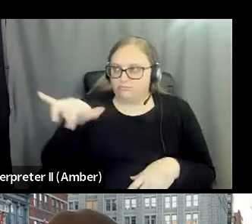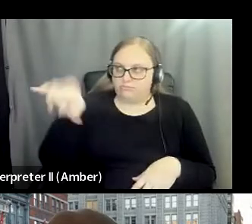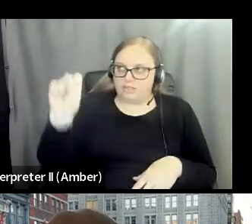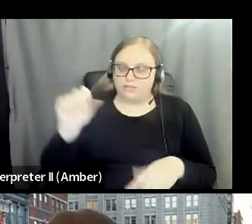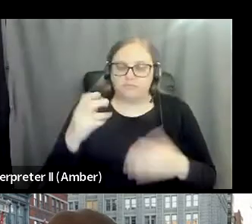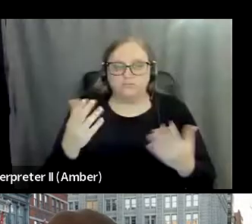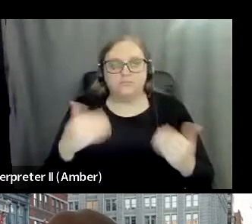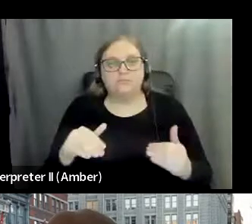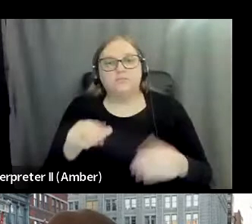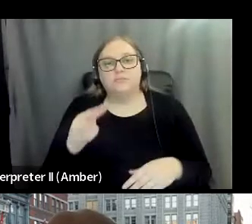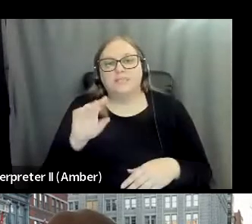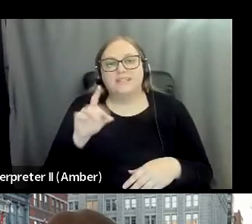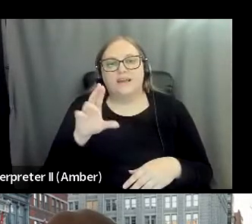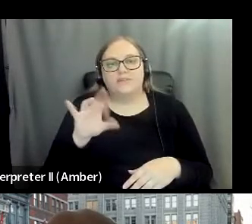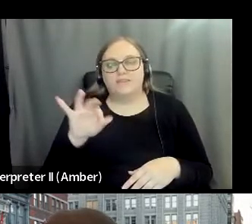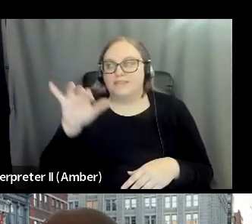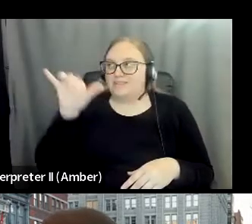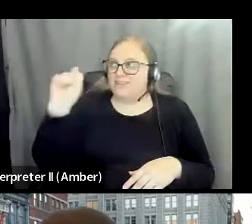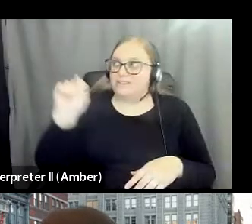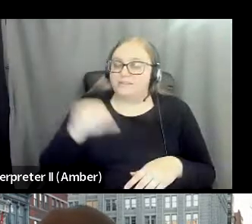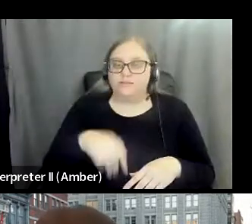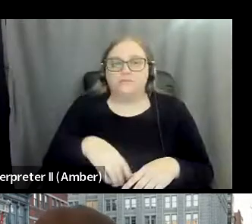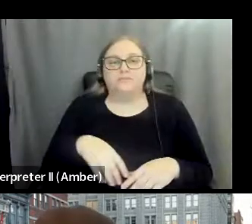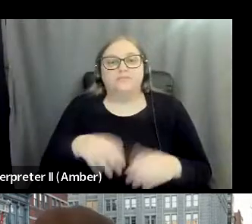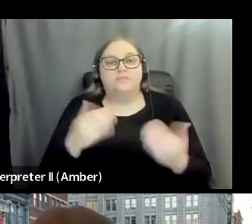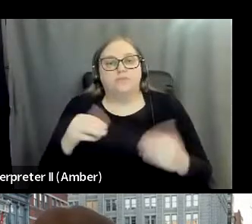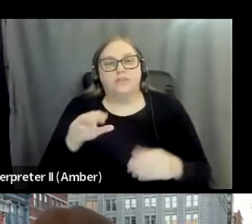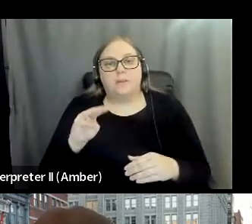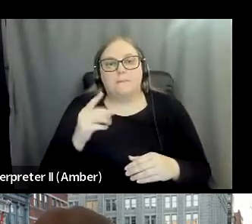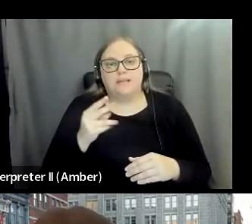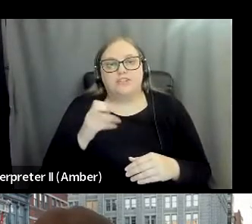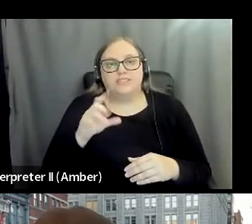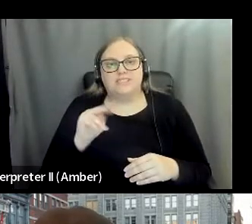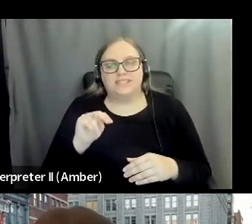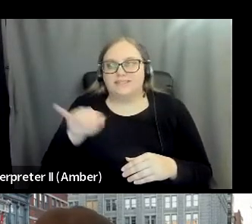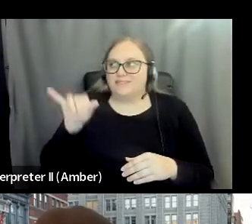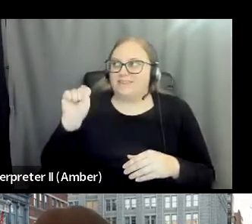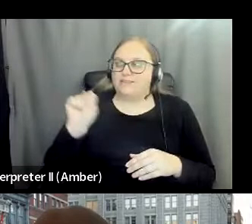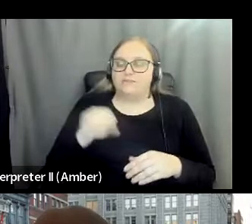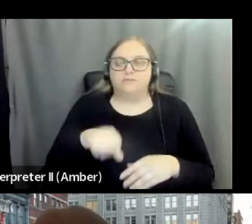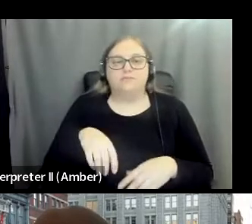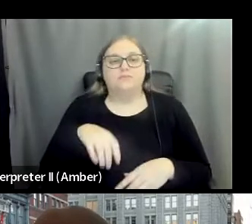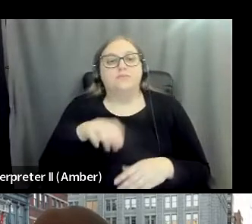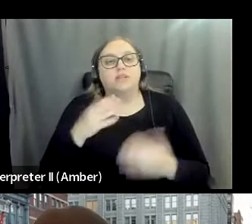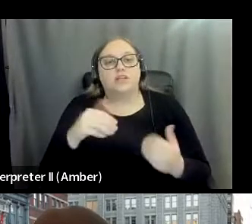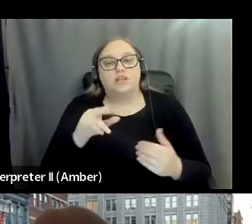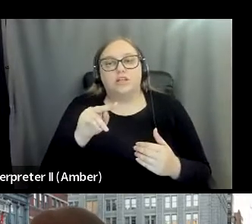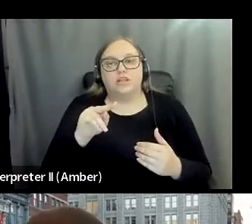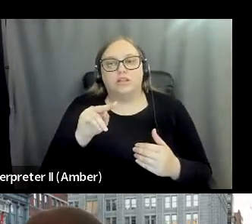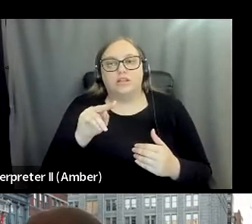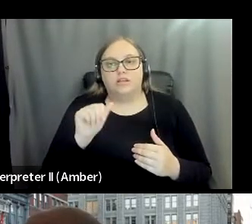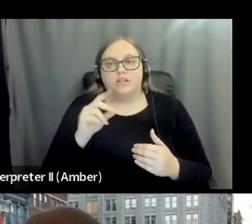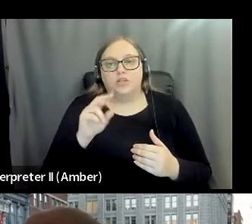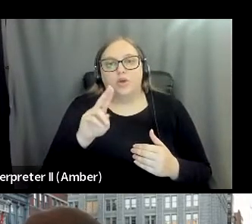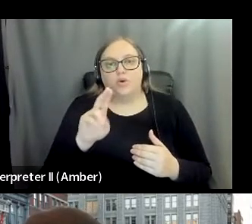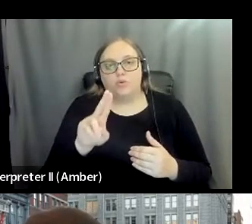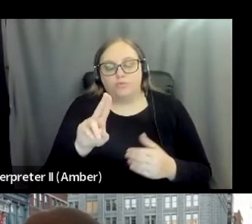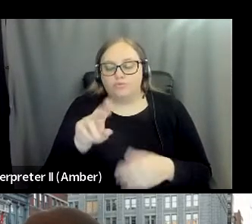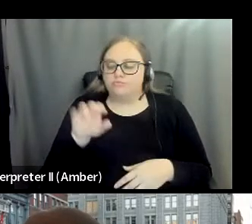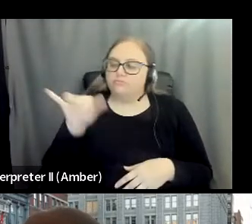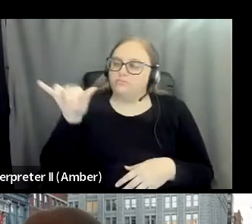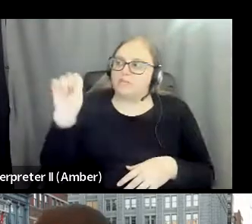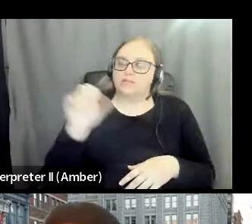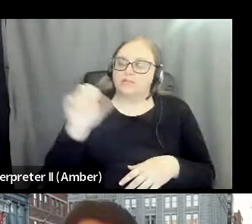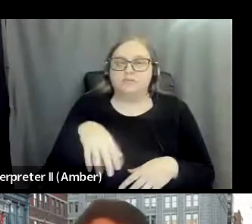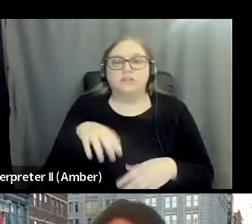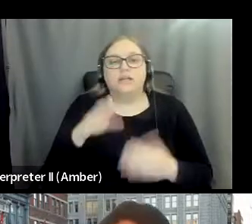yes. Councilmember McDuffie. Yes. Councilmember McDuffie votes yes. Chairman Mendelson. Yes. Chairman Mendelson votes yes. Councilmember Nadeau. Yes. Councilmember Nadeau